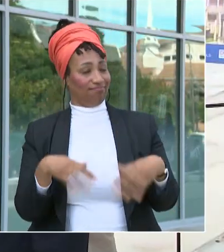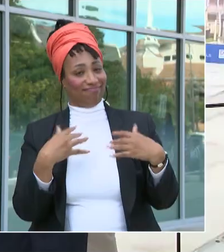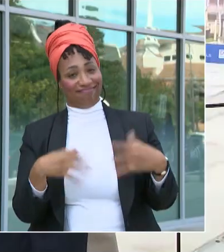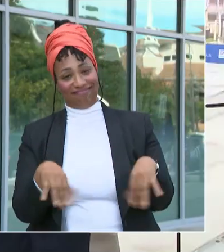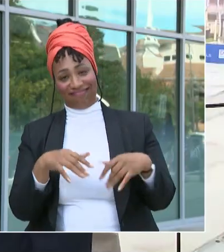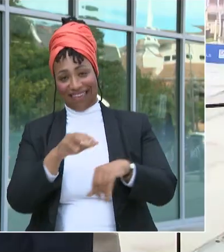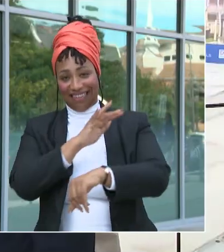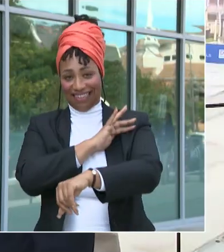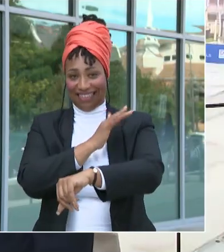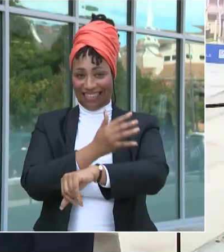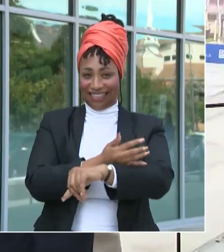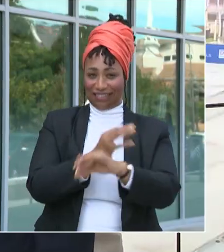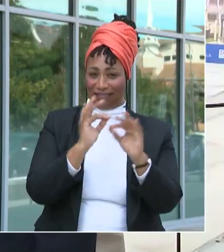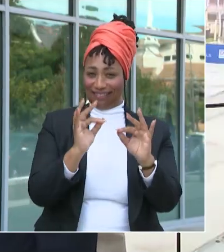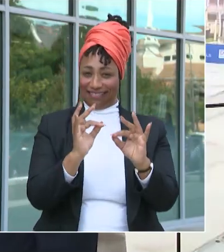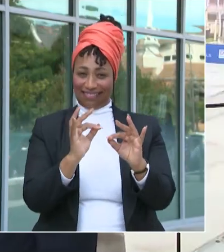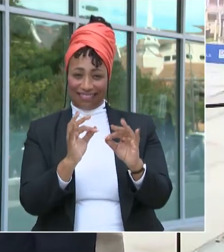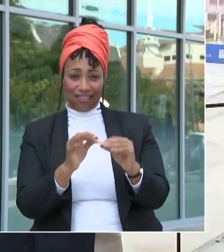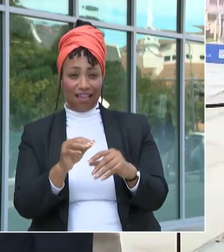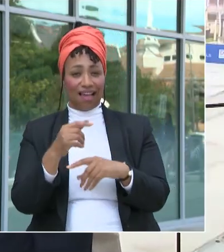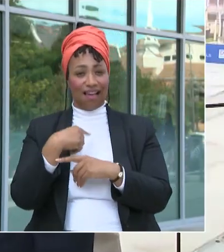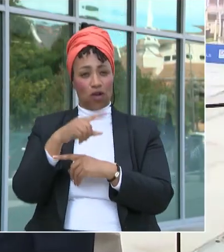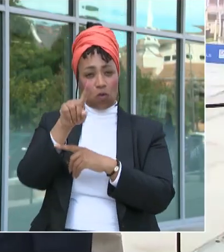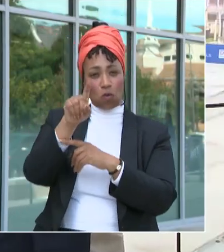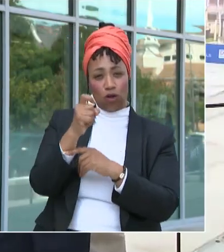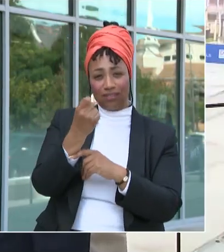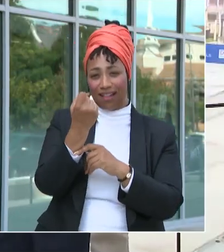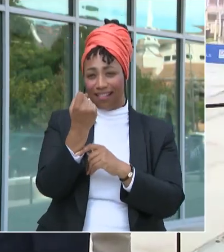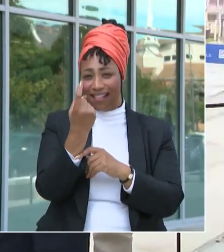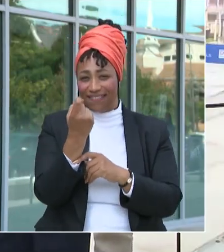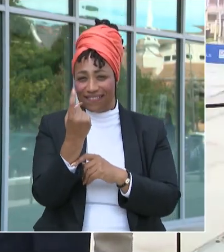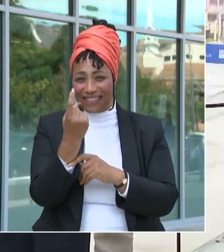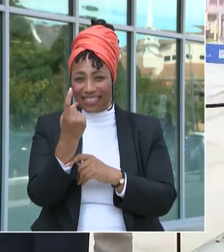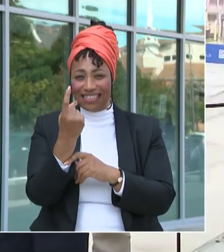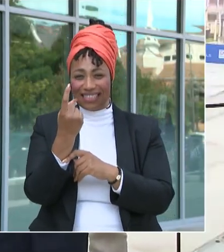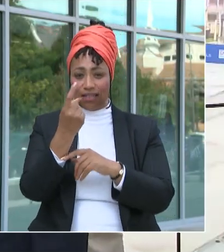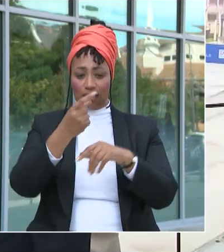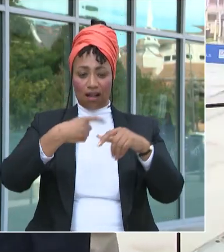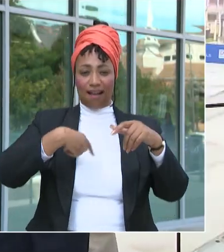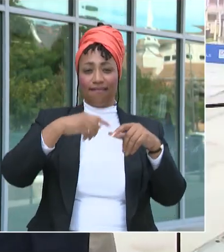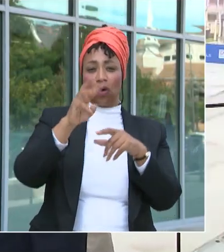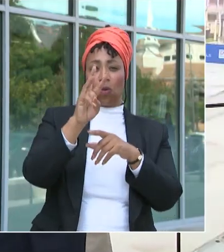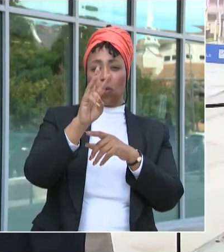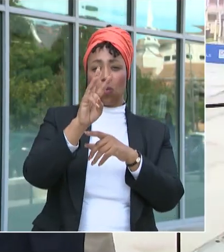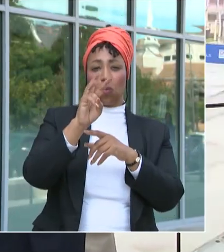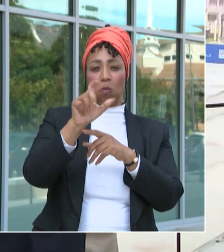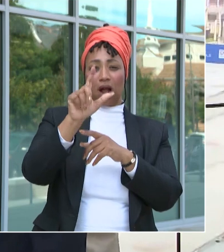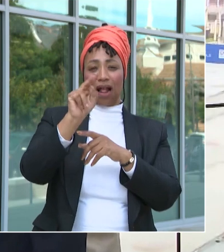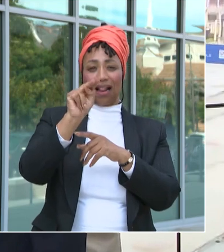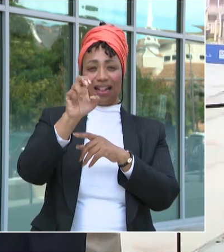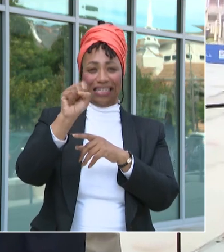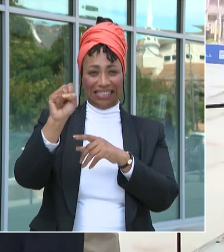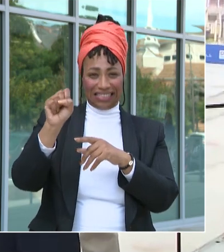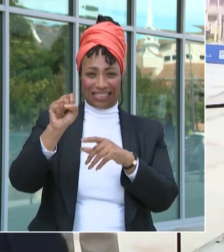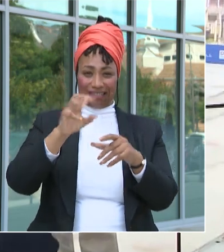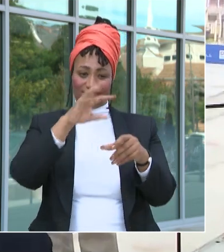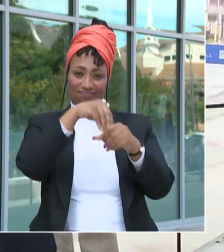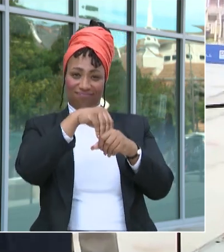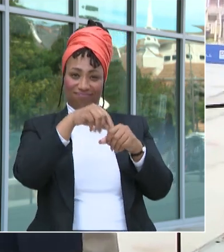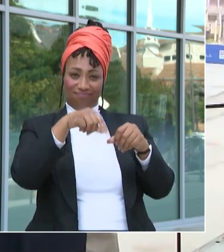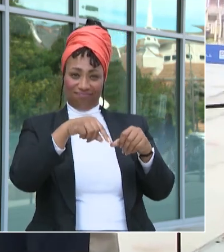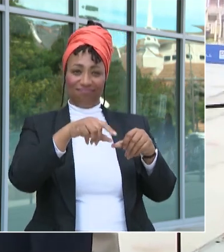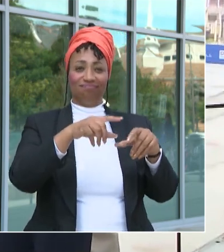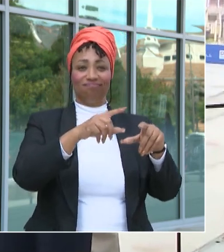geothermal wells that we have to achieve this net zero design. We have a sloped building roof with solar panels to